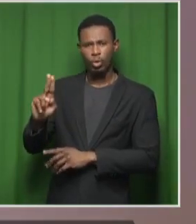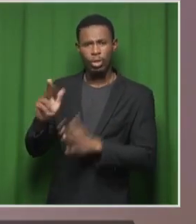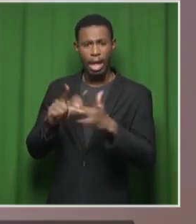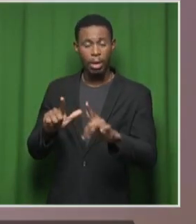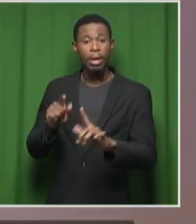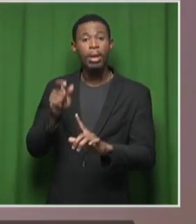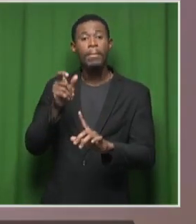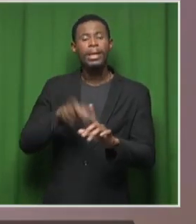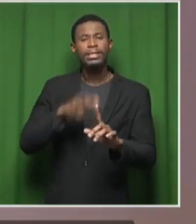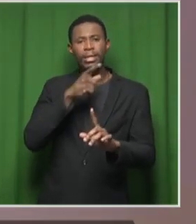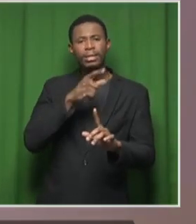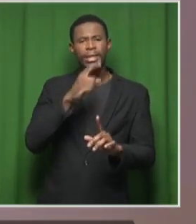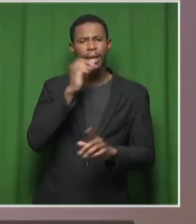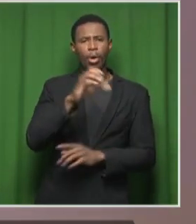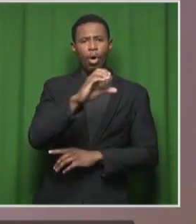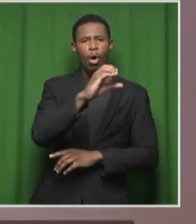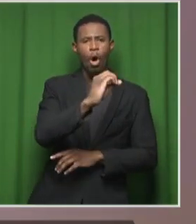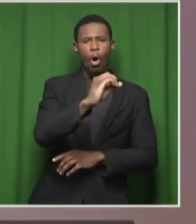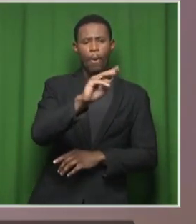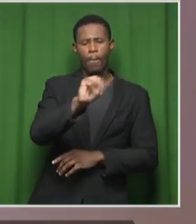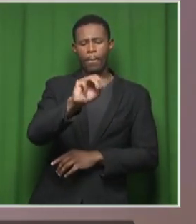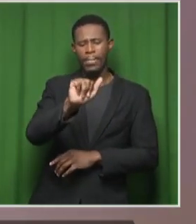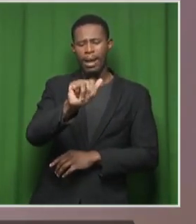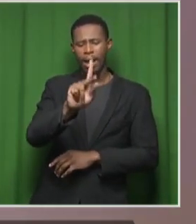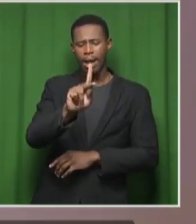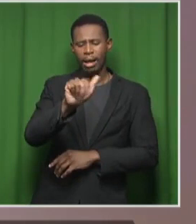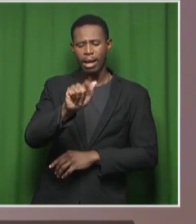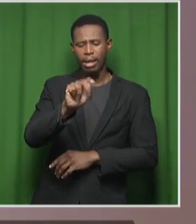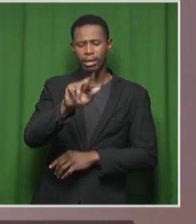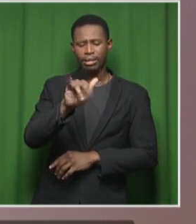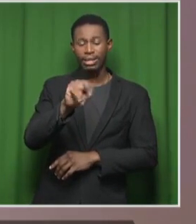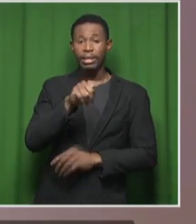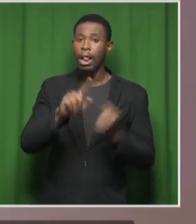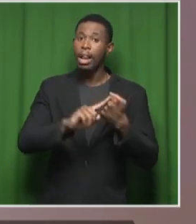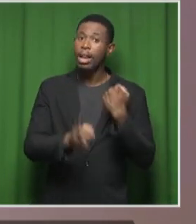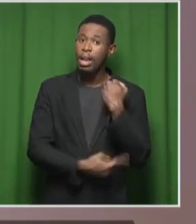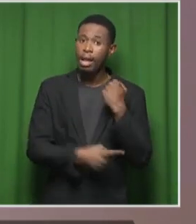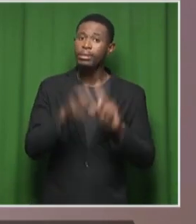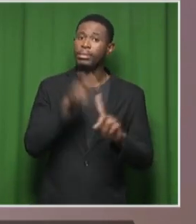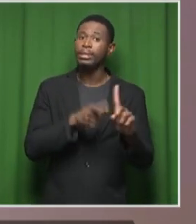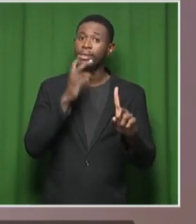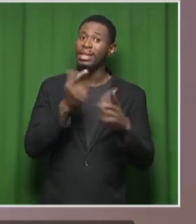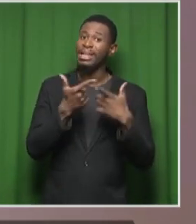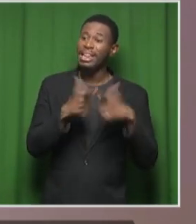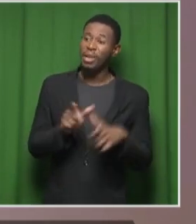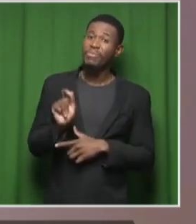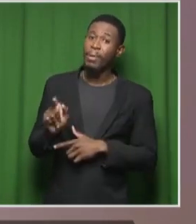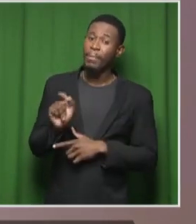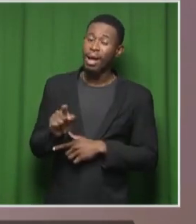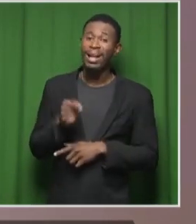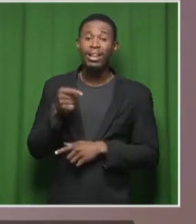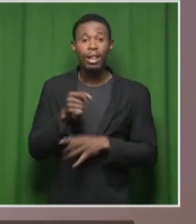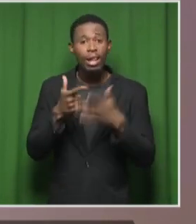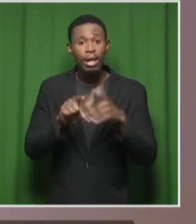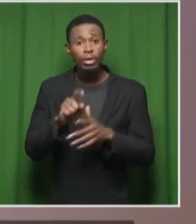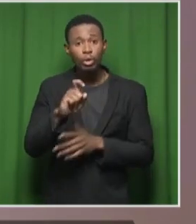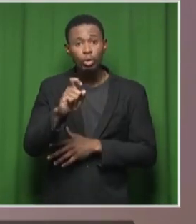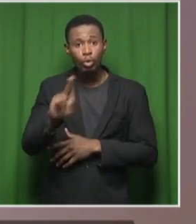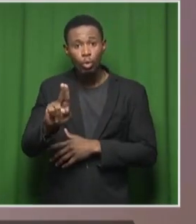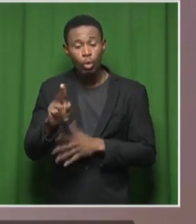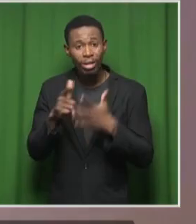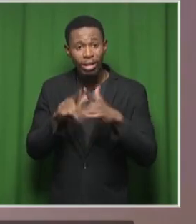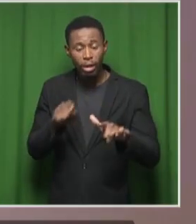the last speaker. And over and above that, the Ngu language is so complex and rich, like it's